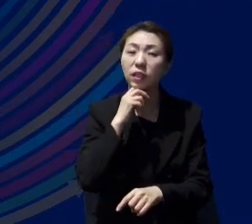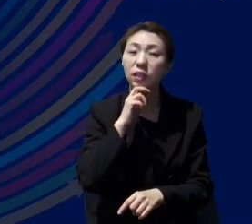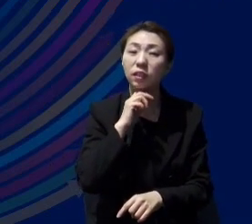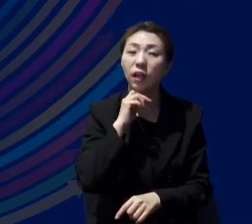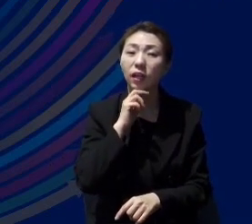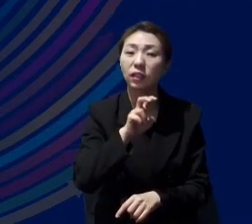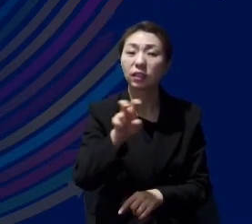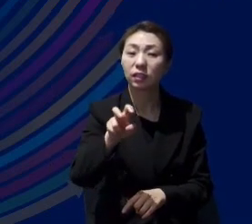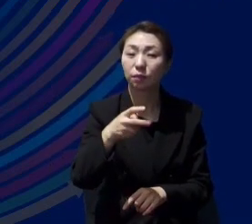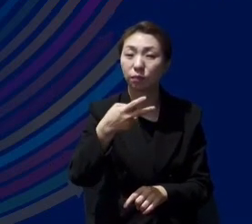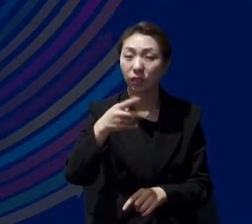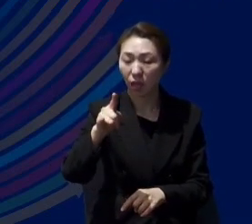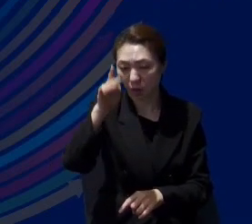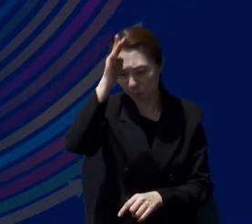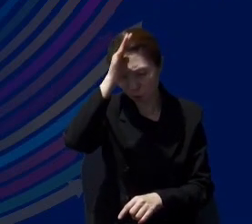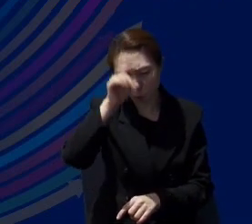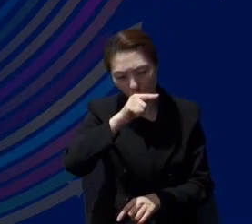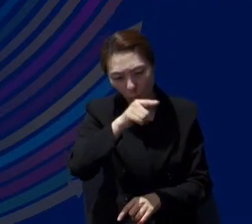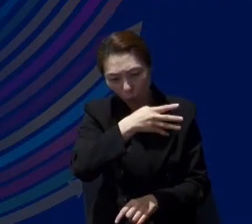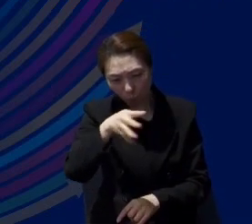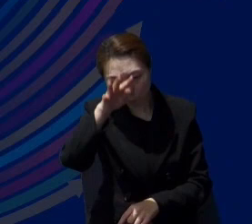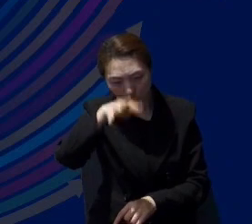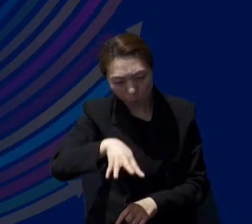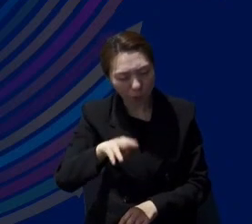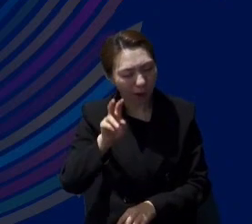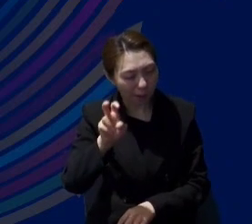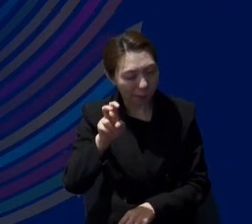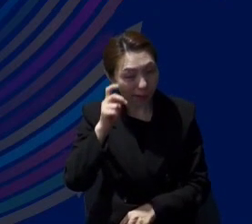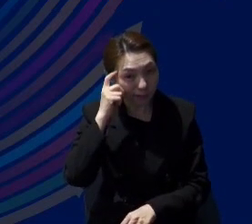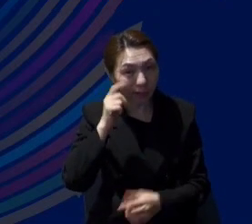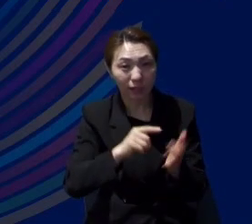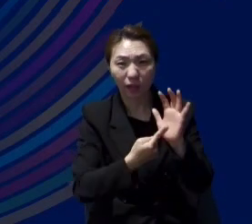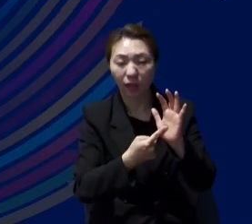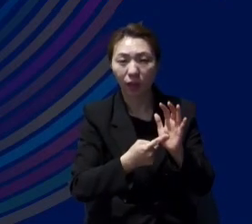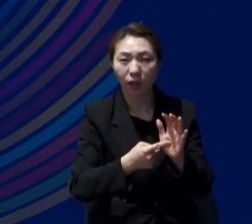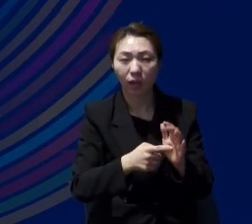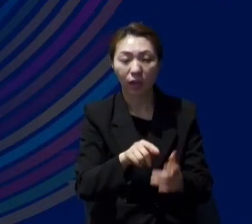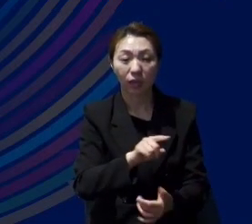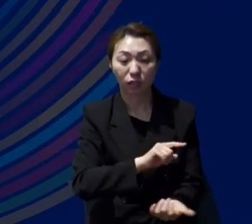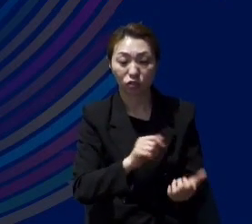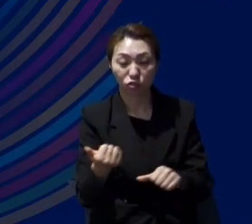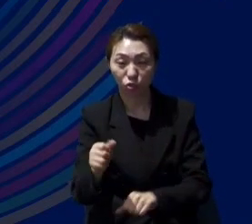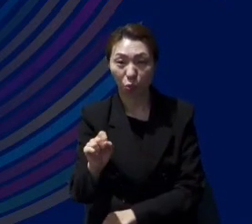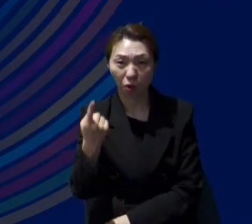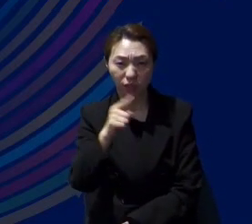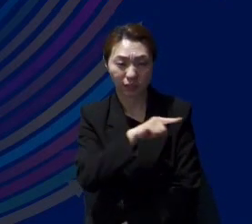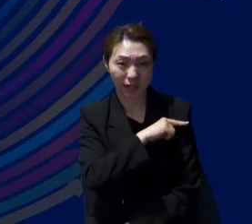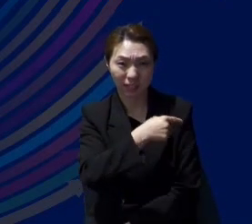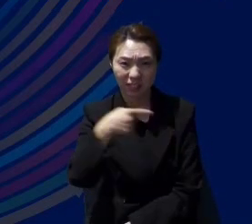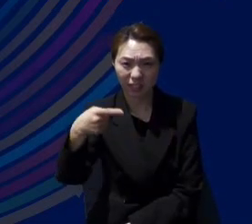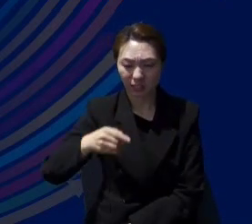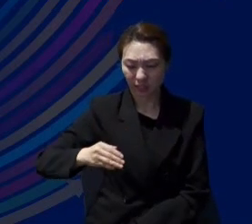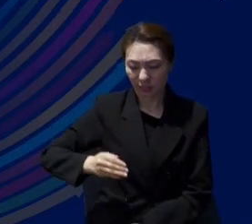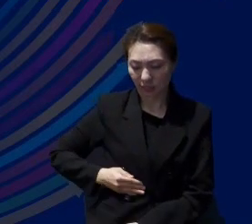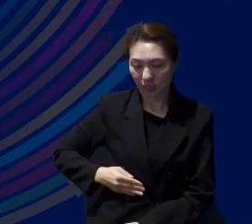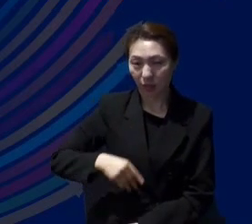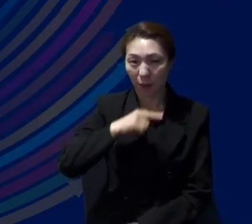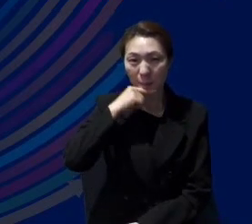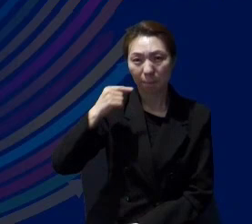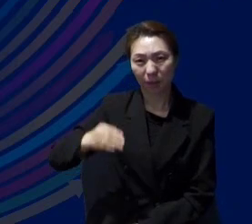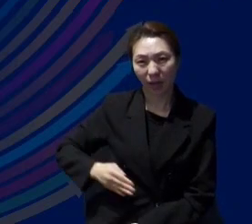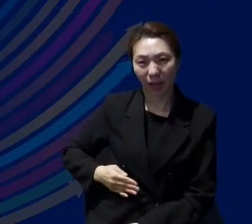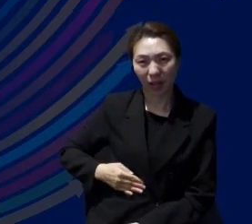in females, Alzheimer's disease is the first, and the self-harm is still the problem. So summary of our works